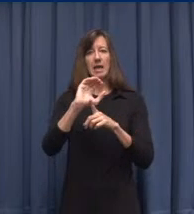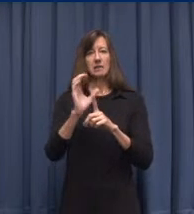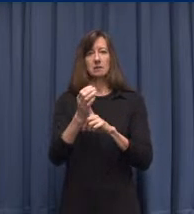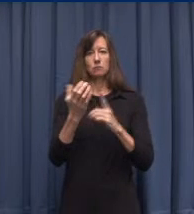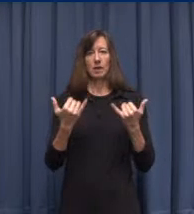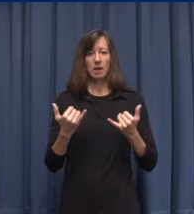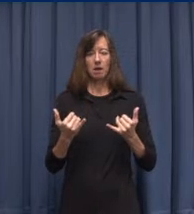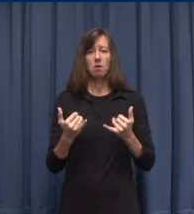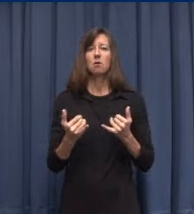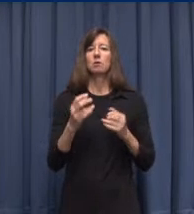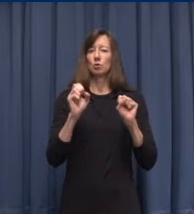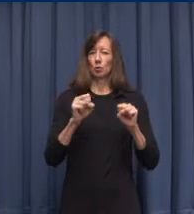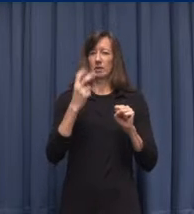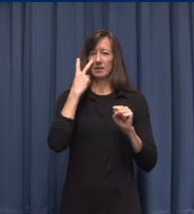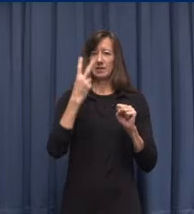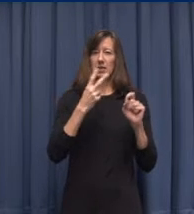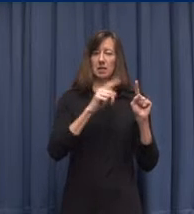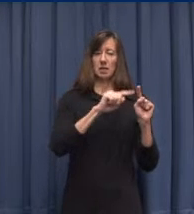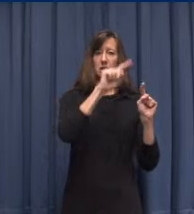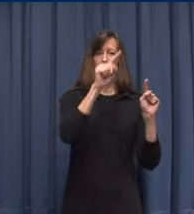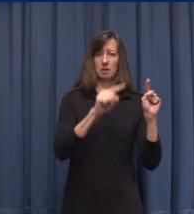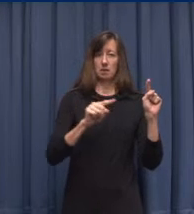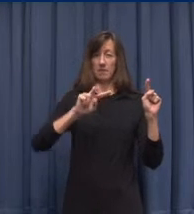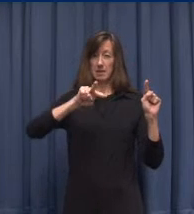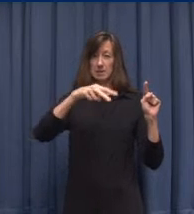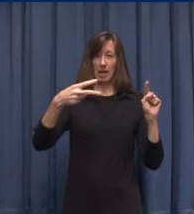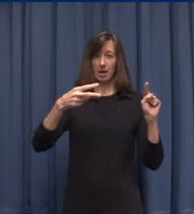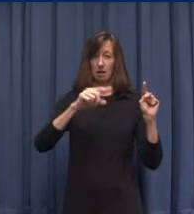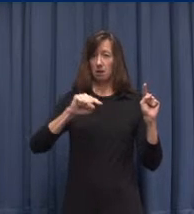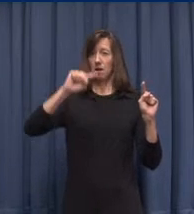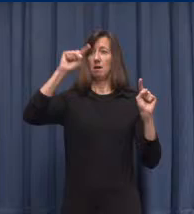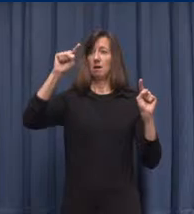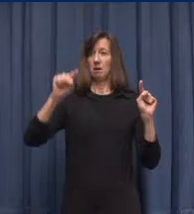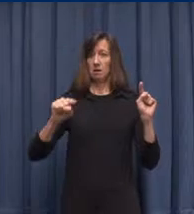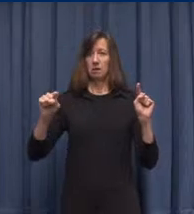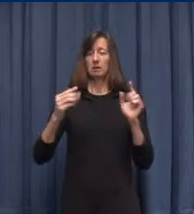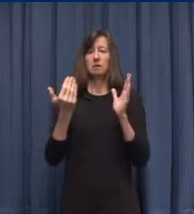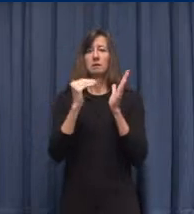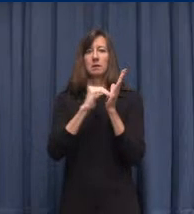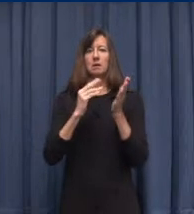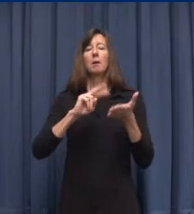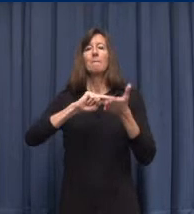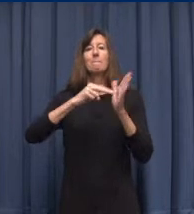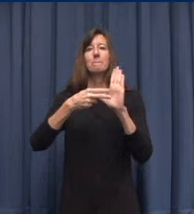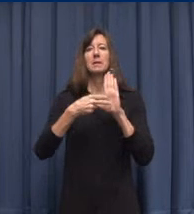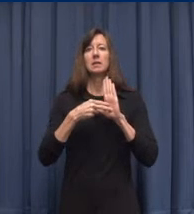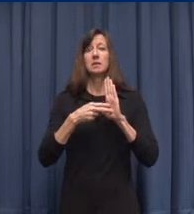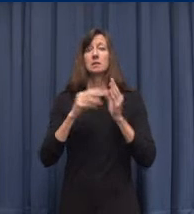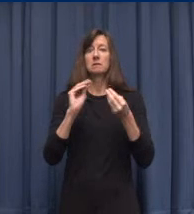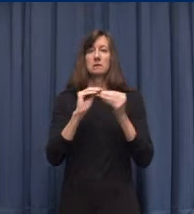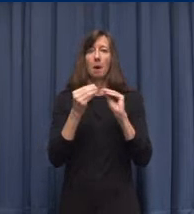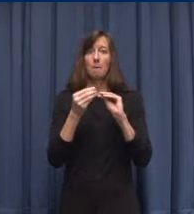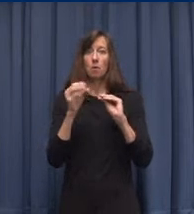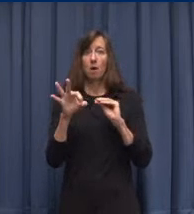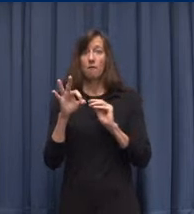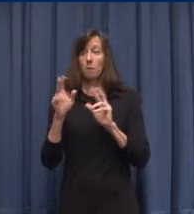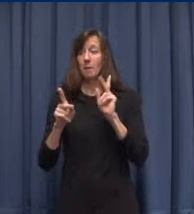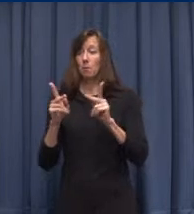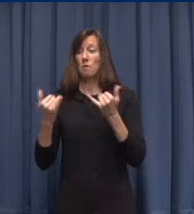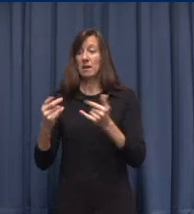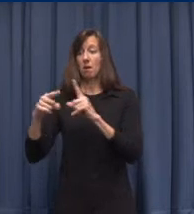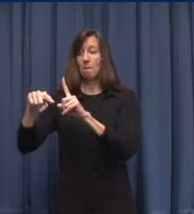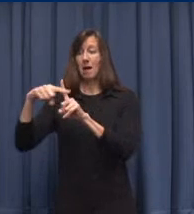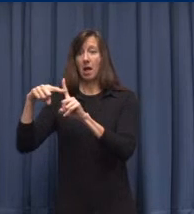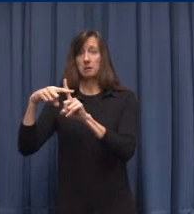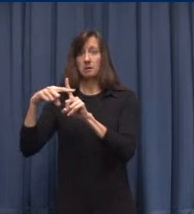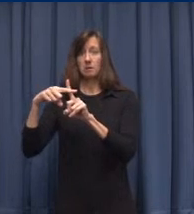reemergence of the second wave. Remember, this is active cases, meaning the number who currently are positive. So